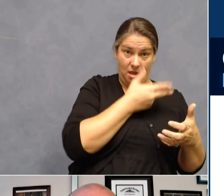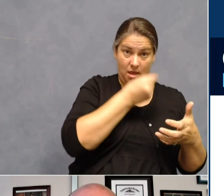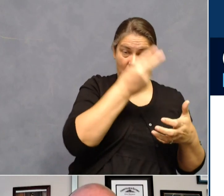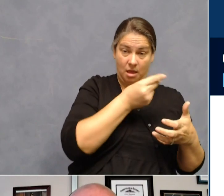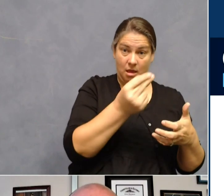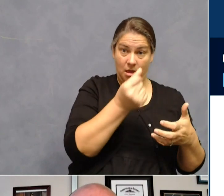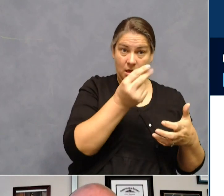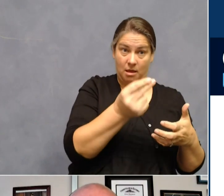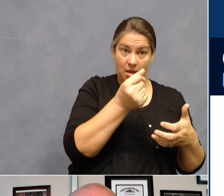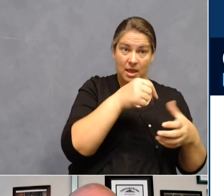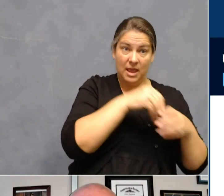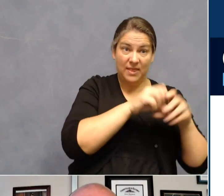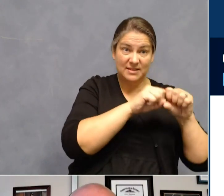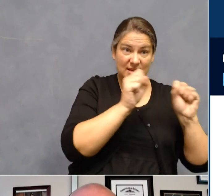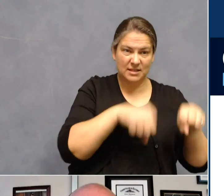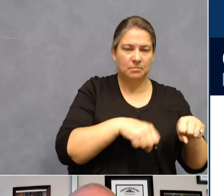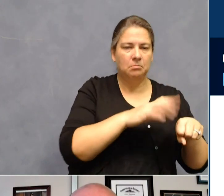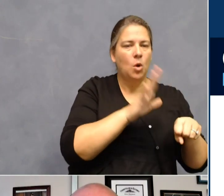slide.